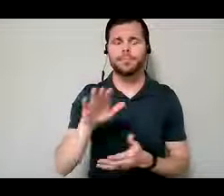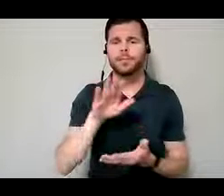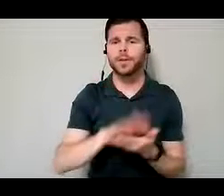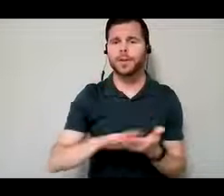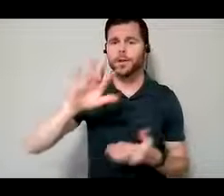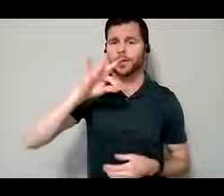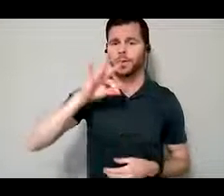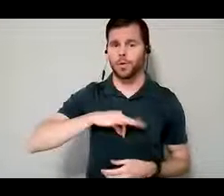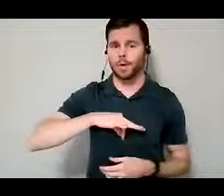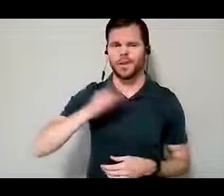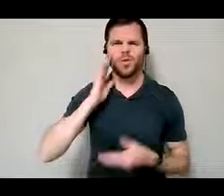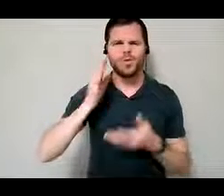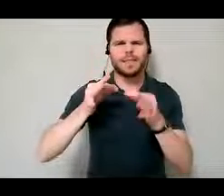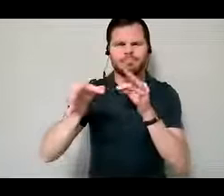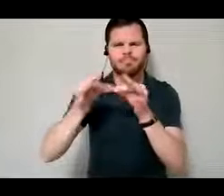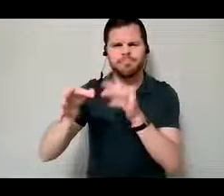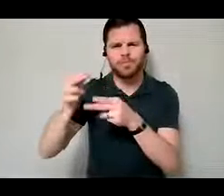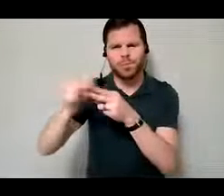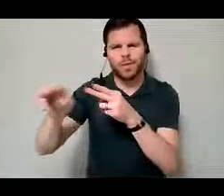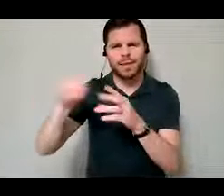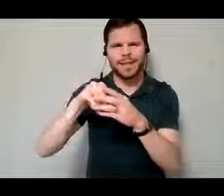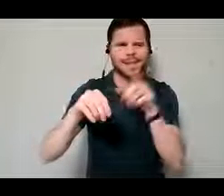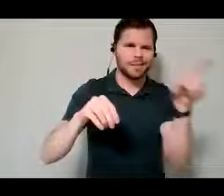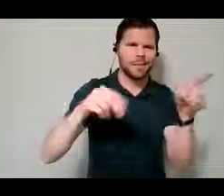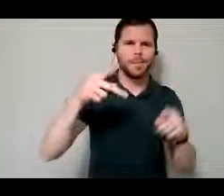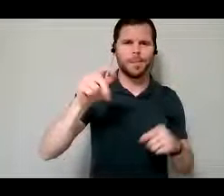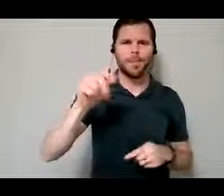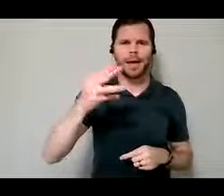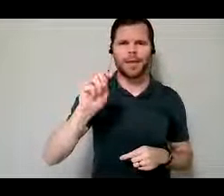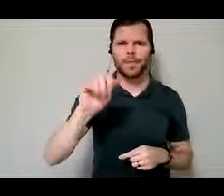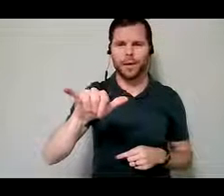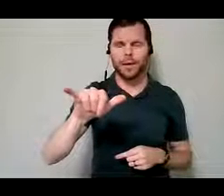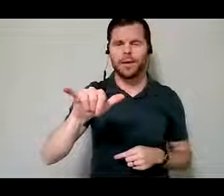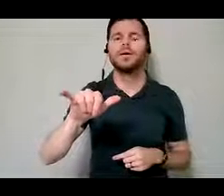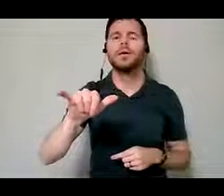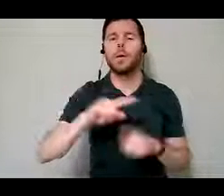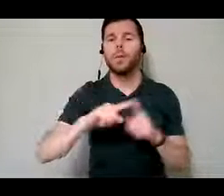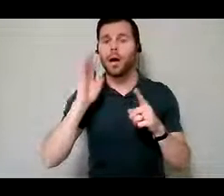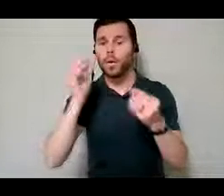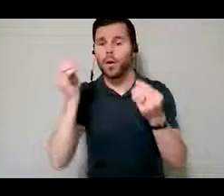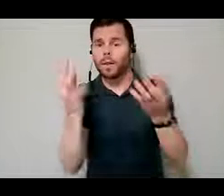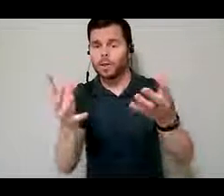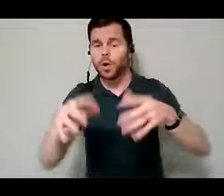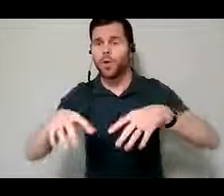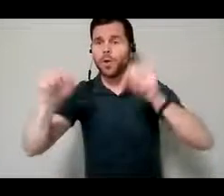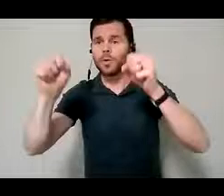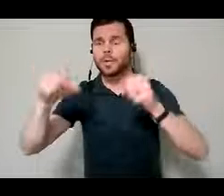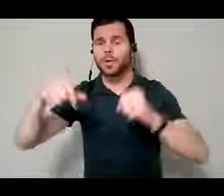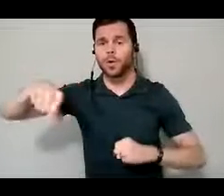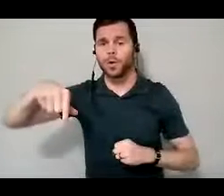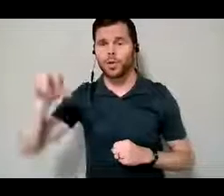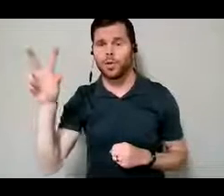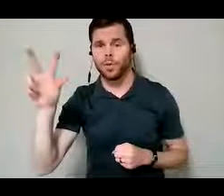our pathways, but just wanted to let you know that we are going to be hosting for the new Q3 with all of